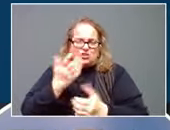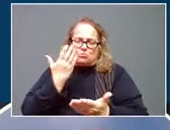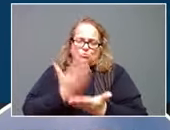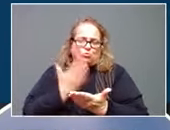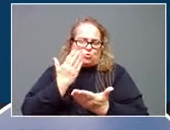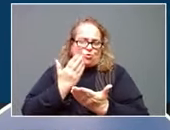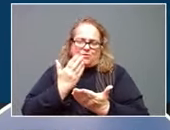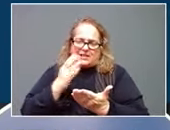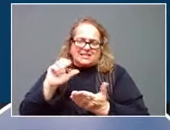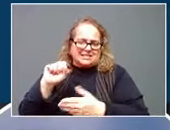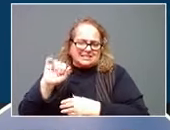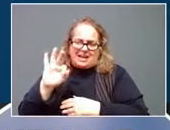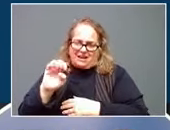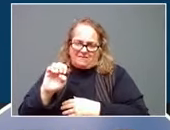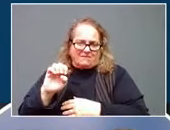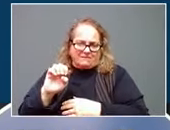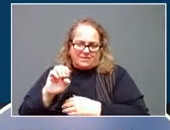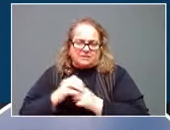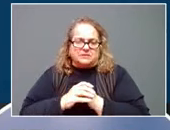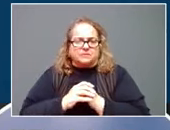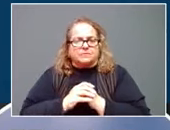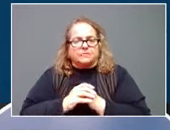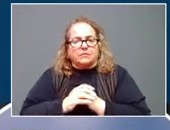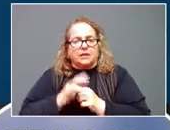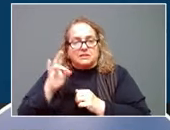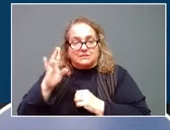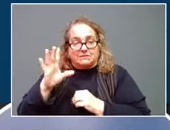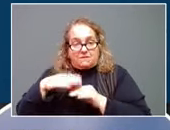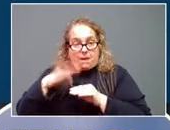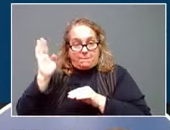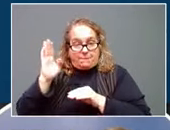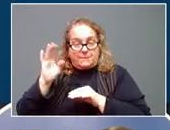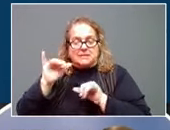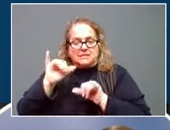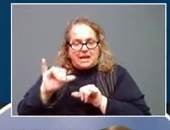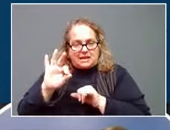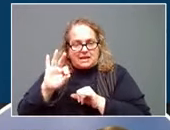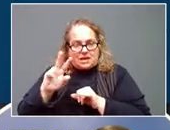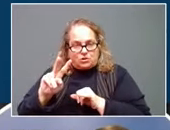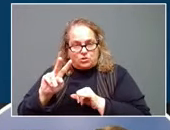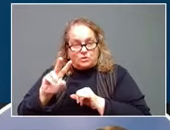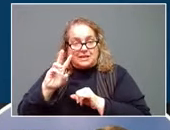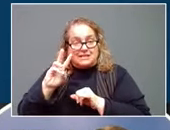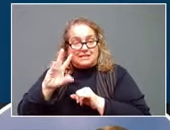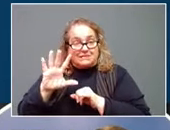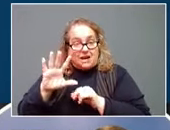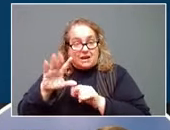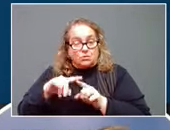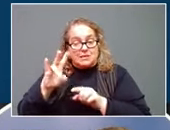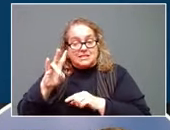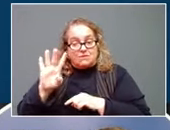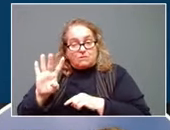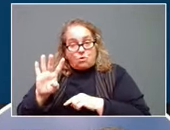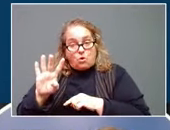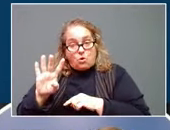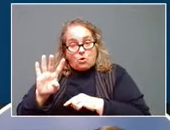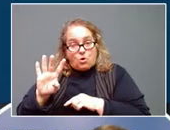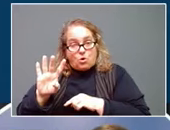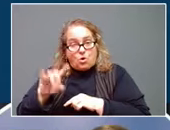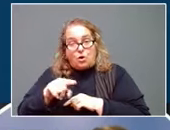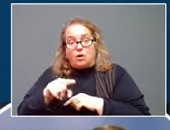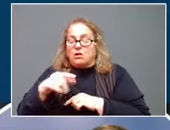and get those shots of hope. 75 and up, sticking at 92. 65 to 74-year-olds. These are our